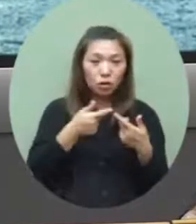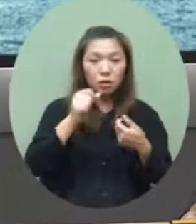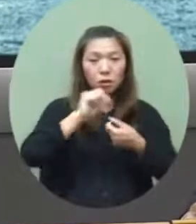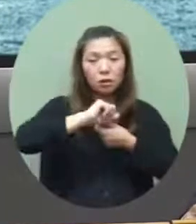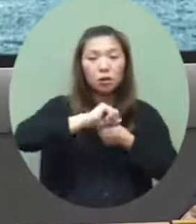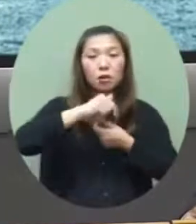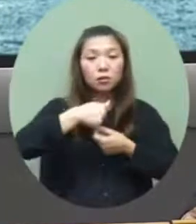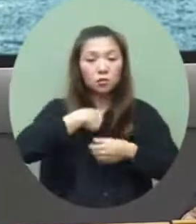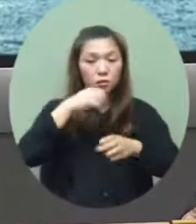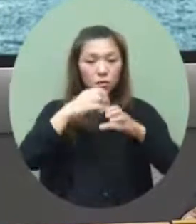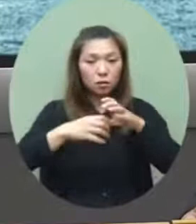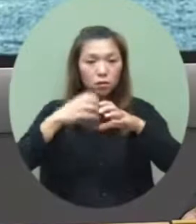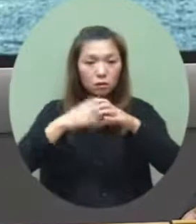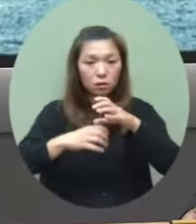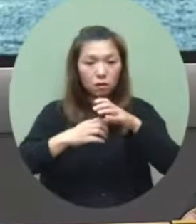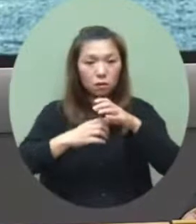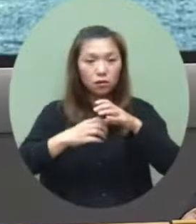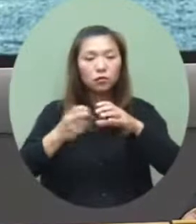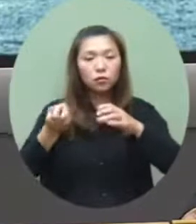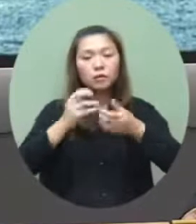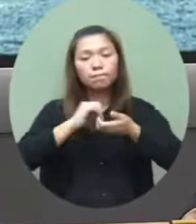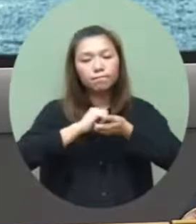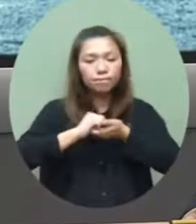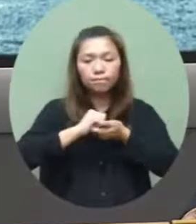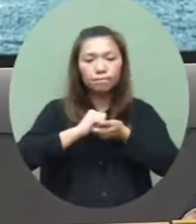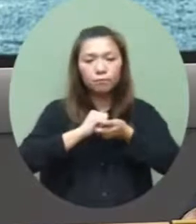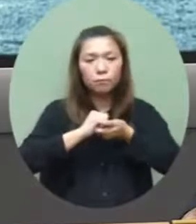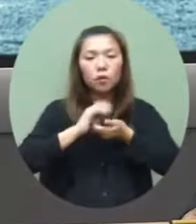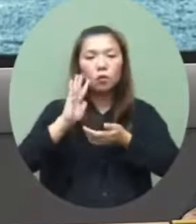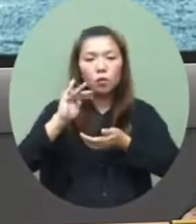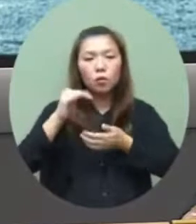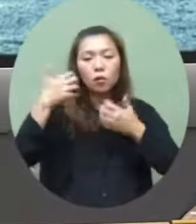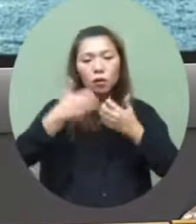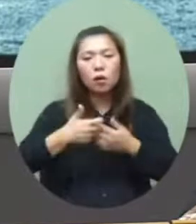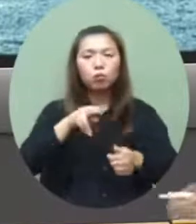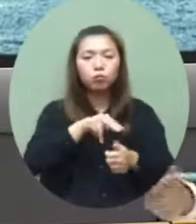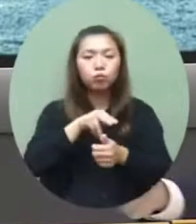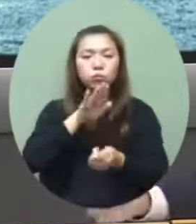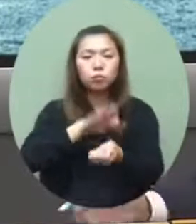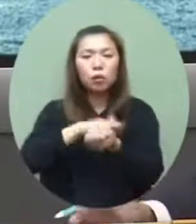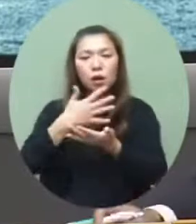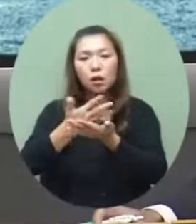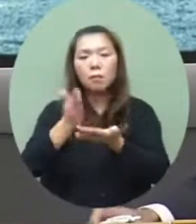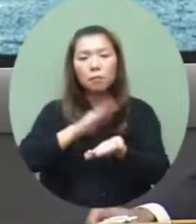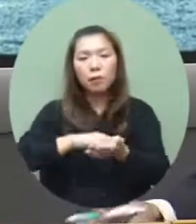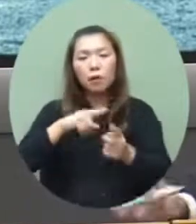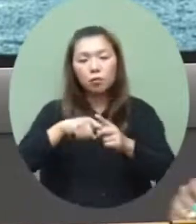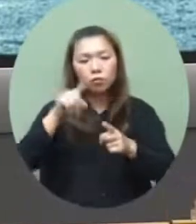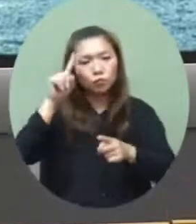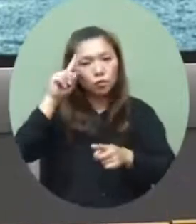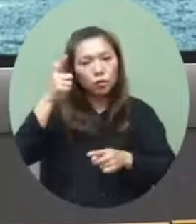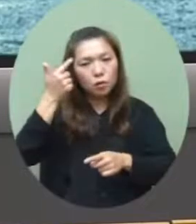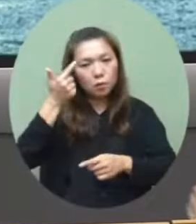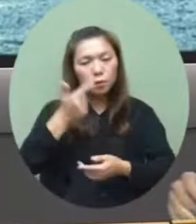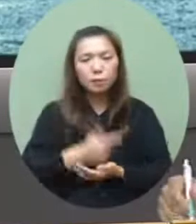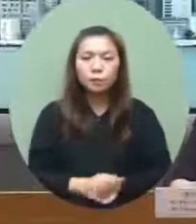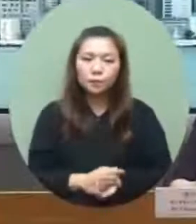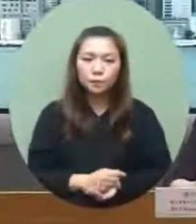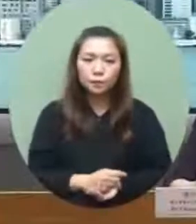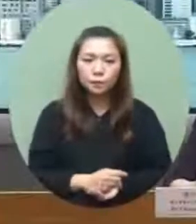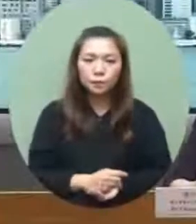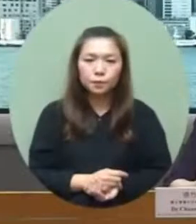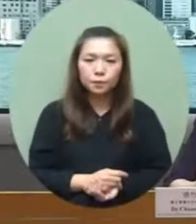the needs. We hope that there will be further room for collaboration and secure more beds for the